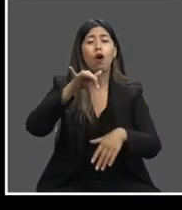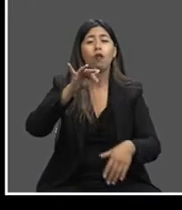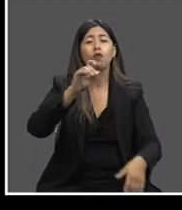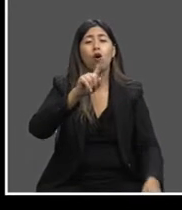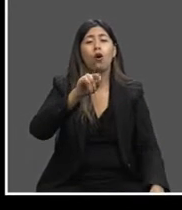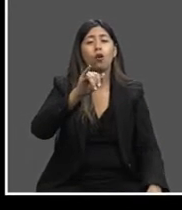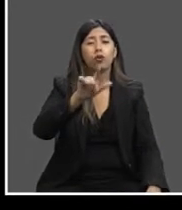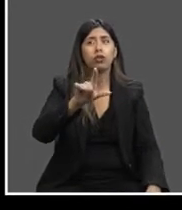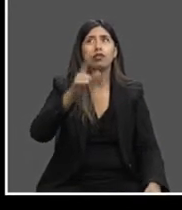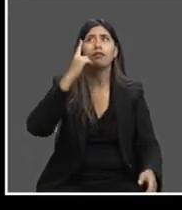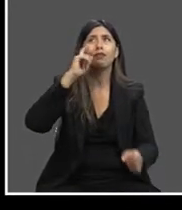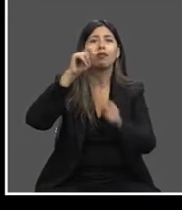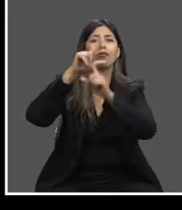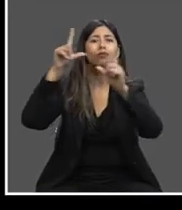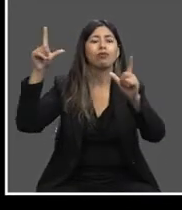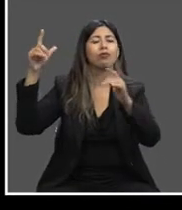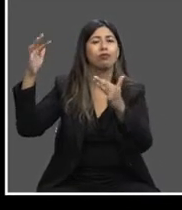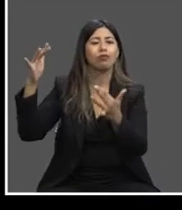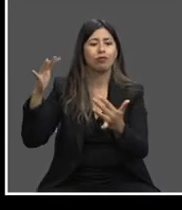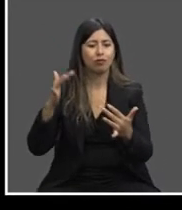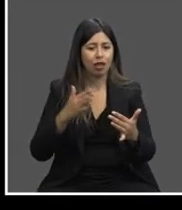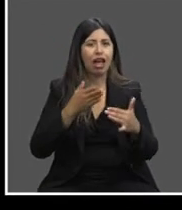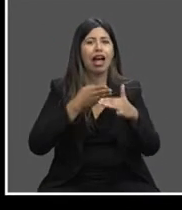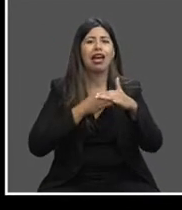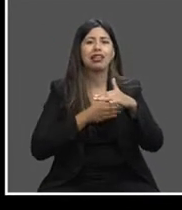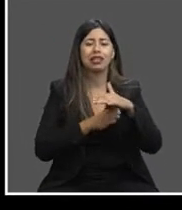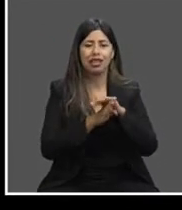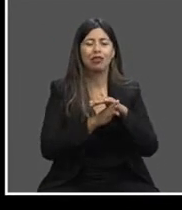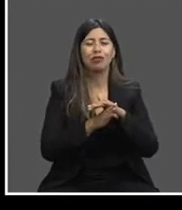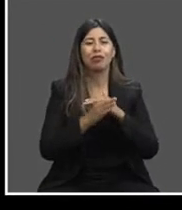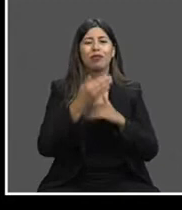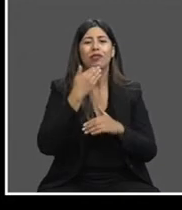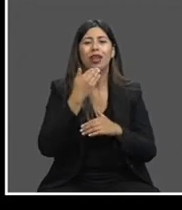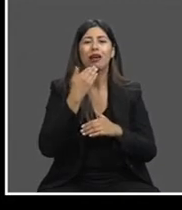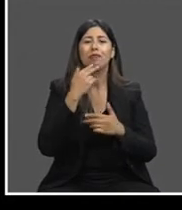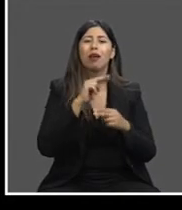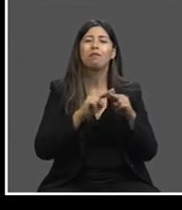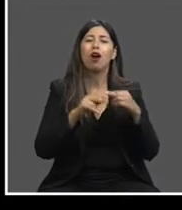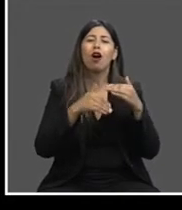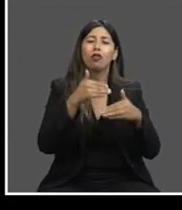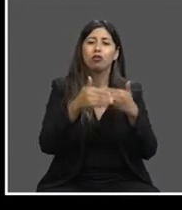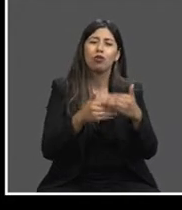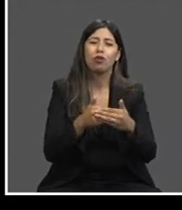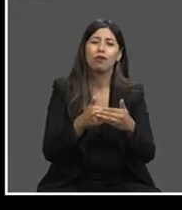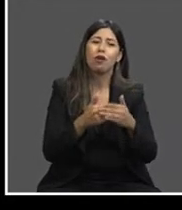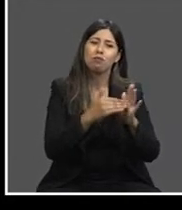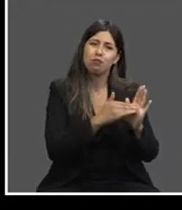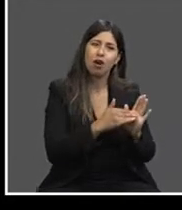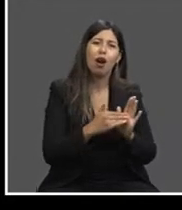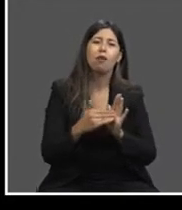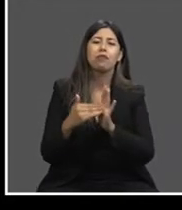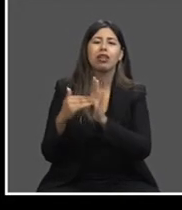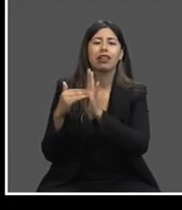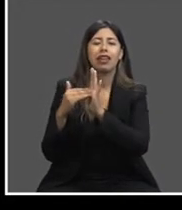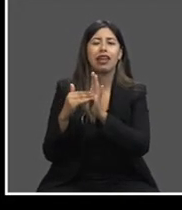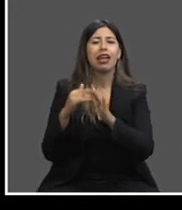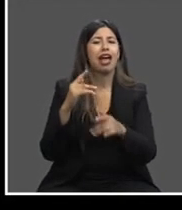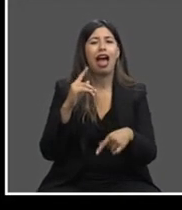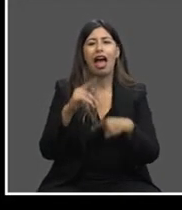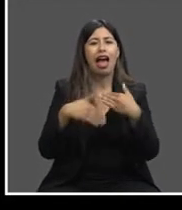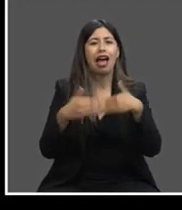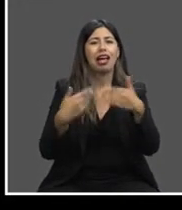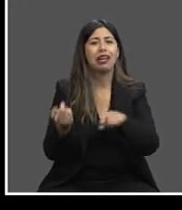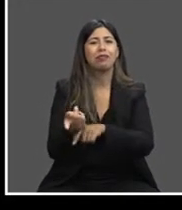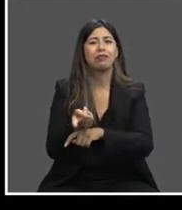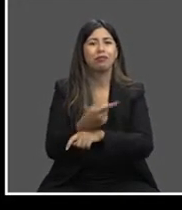years. Productivity and prosperity began to accelerate, and a rapid sequence of innovations ramped up the efficiency,